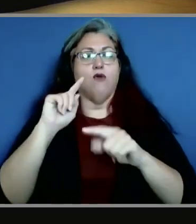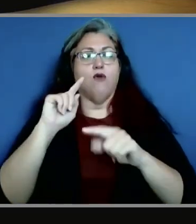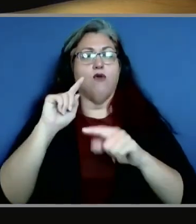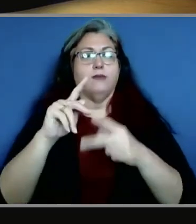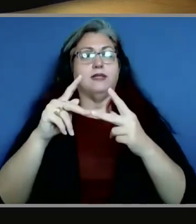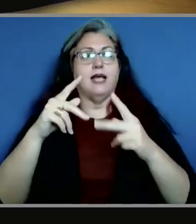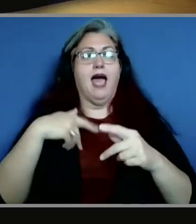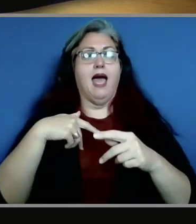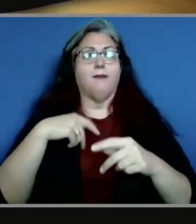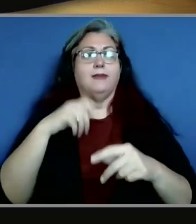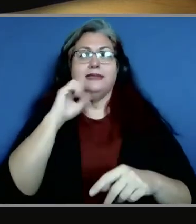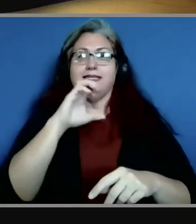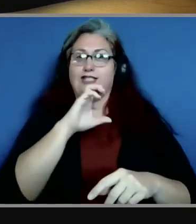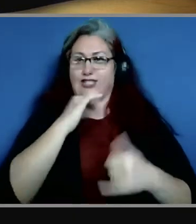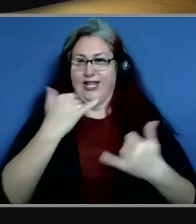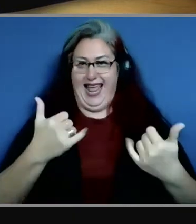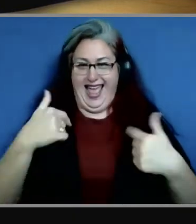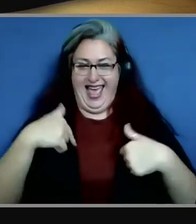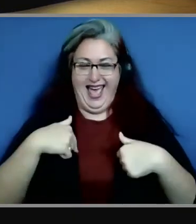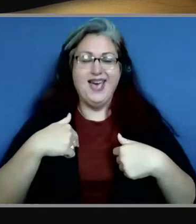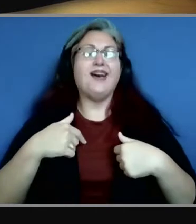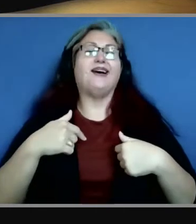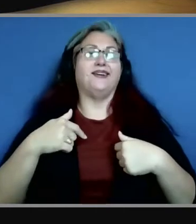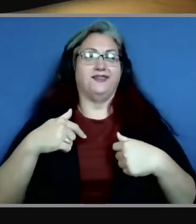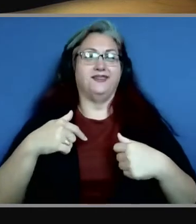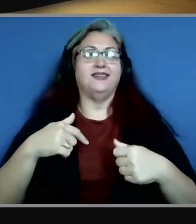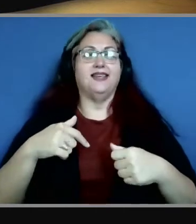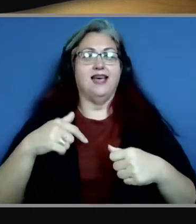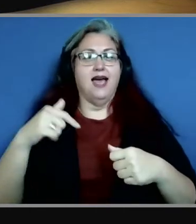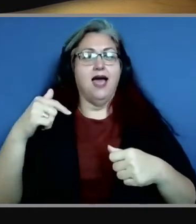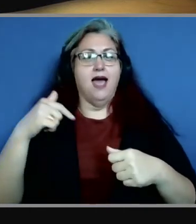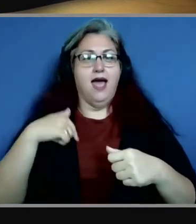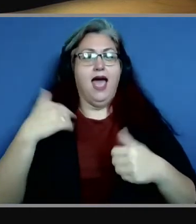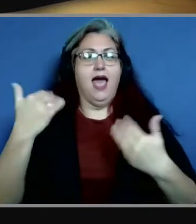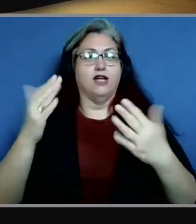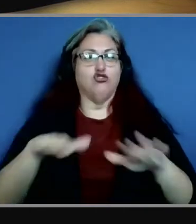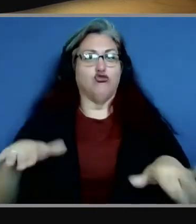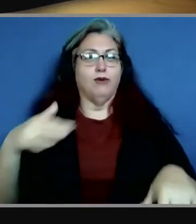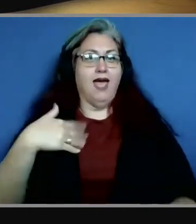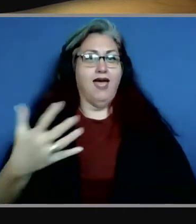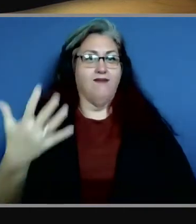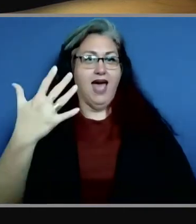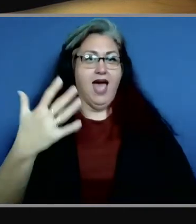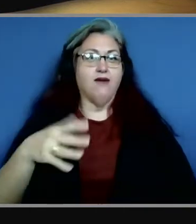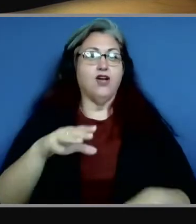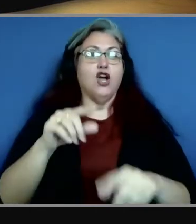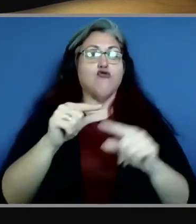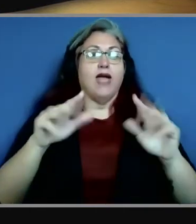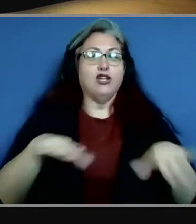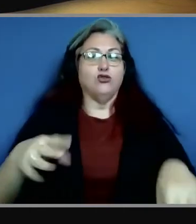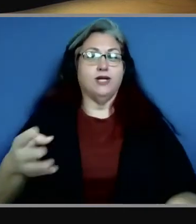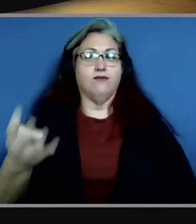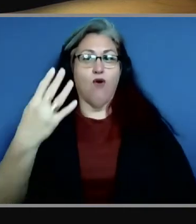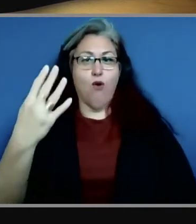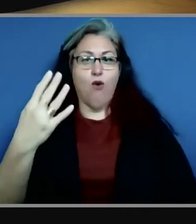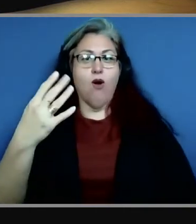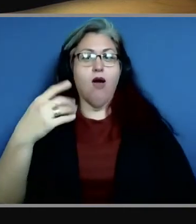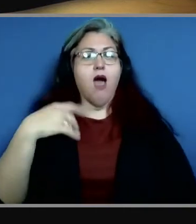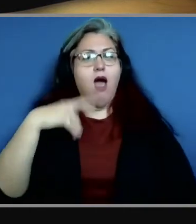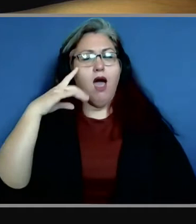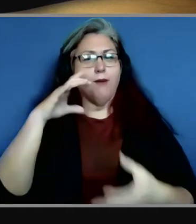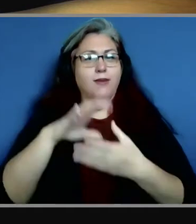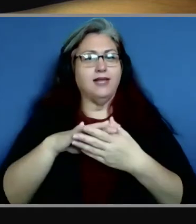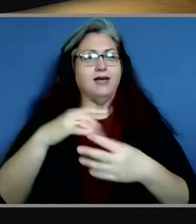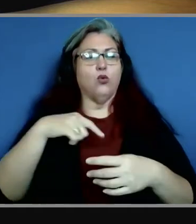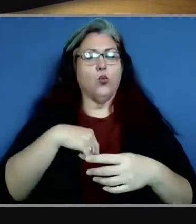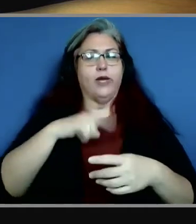a senior citizen now, and I have 5 children, 4 grandchildren. I believe that we are